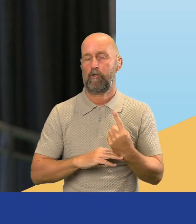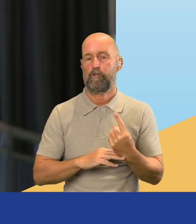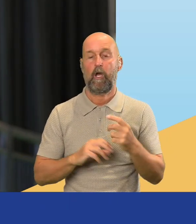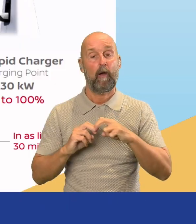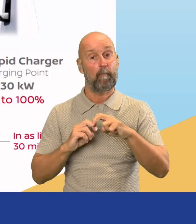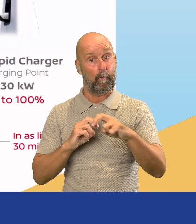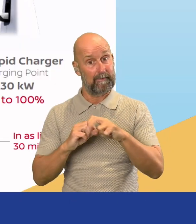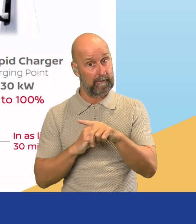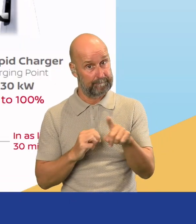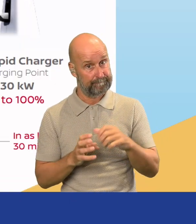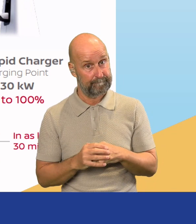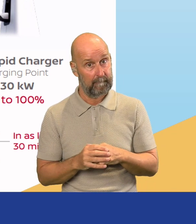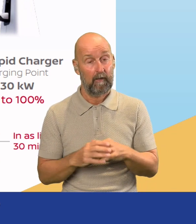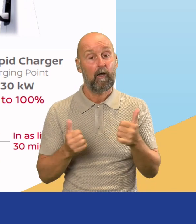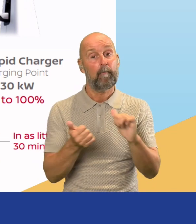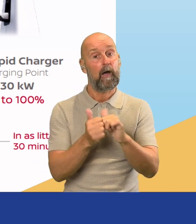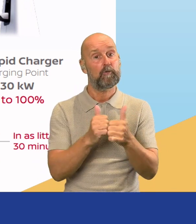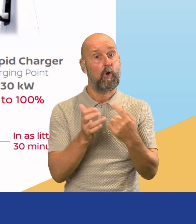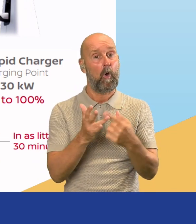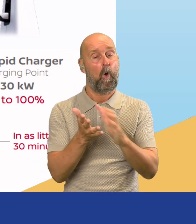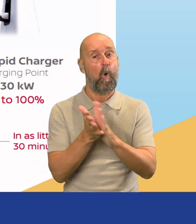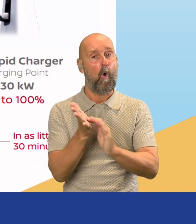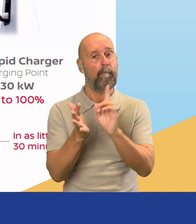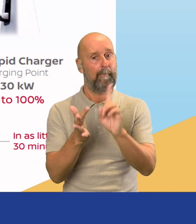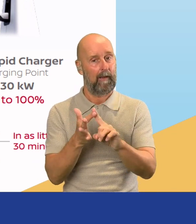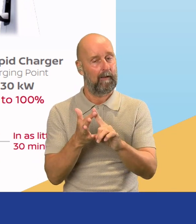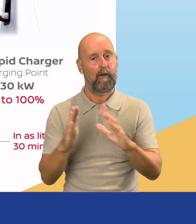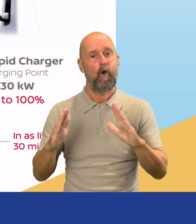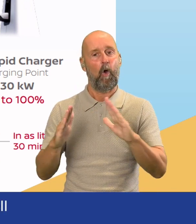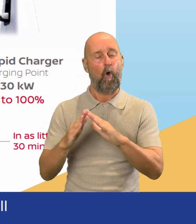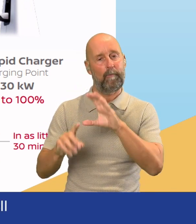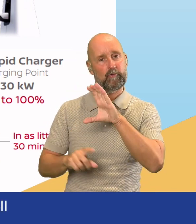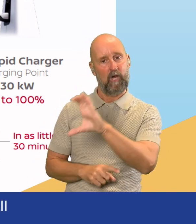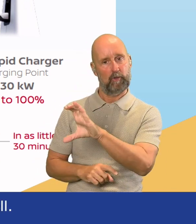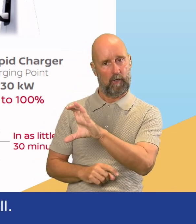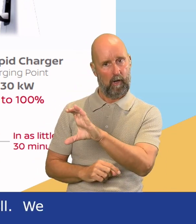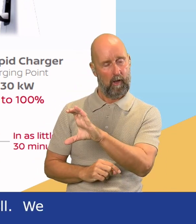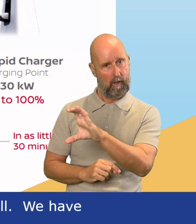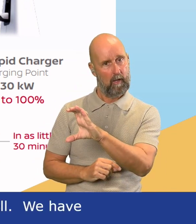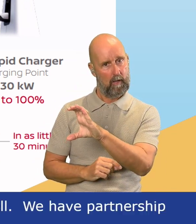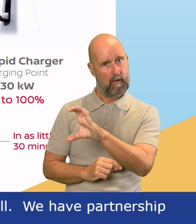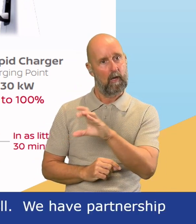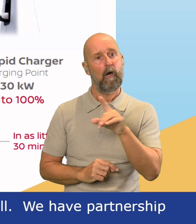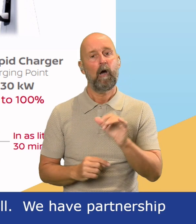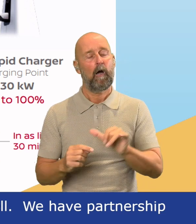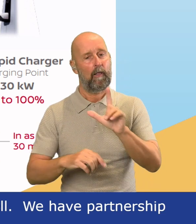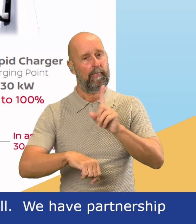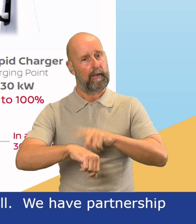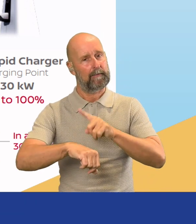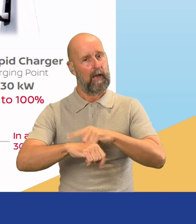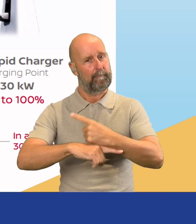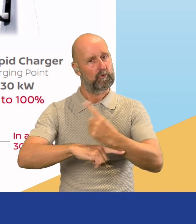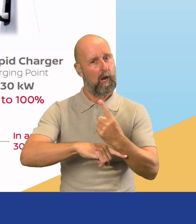scheme, we have a partnership with Omi who provide a home charger for you. And to give you an idea of what charging times that will